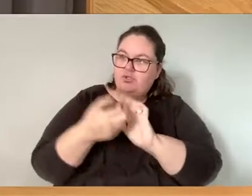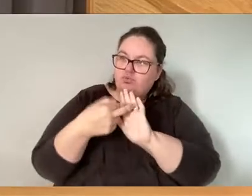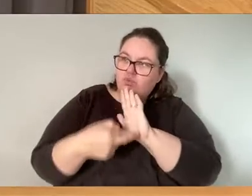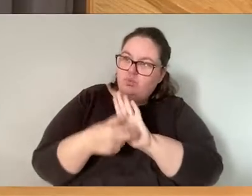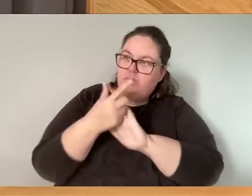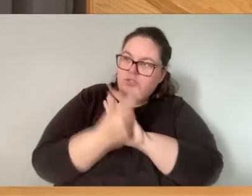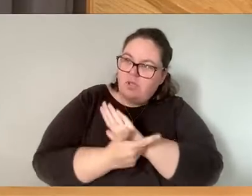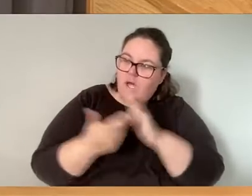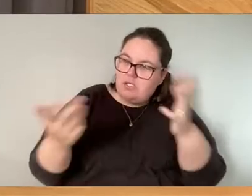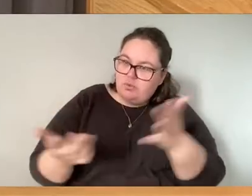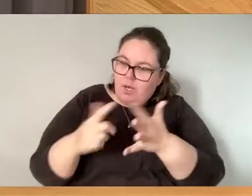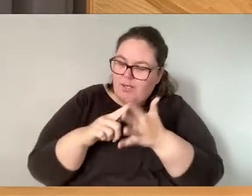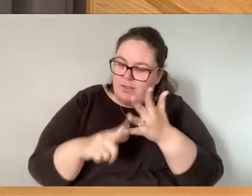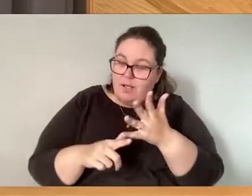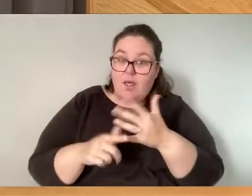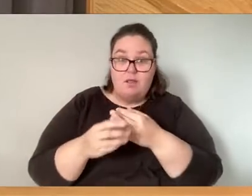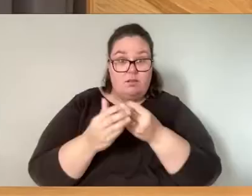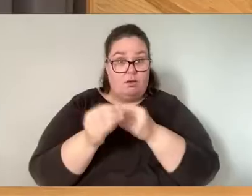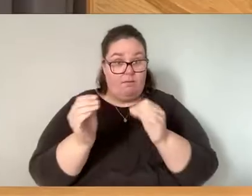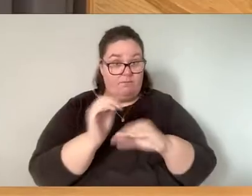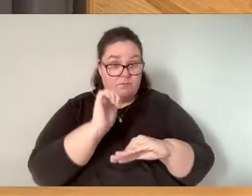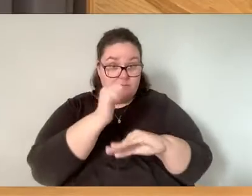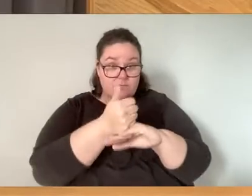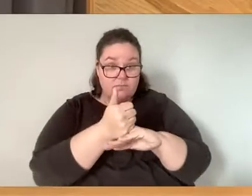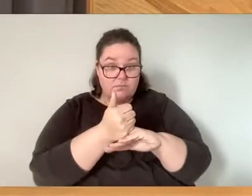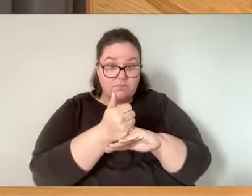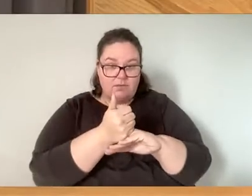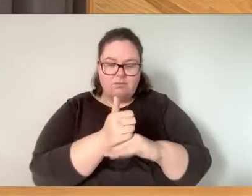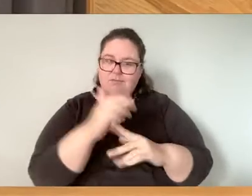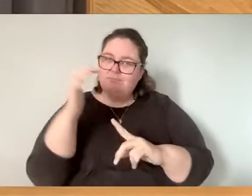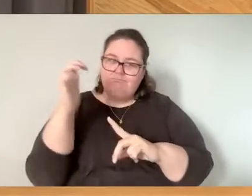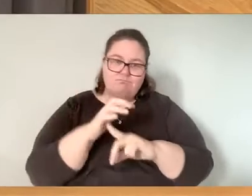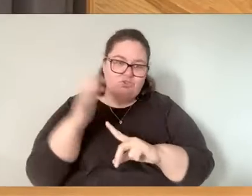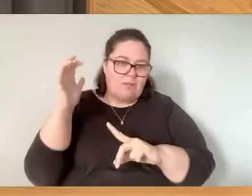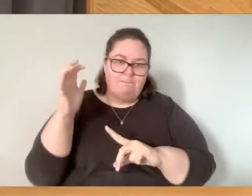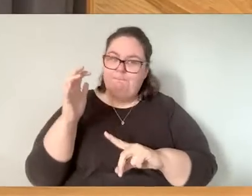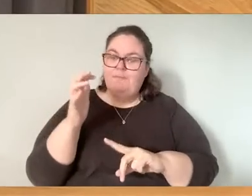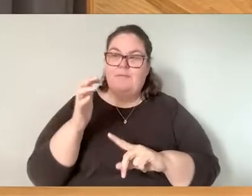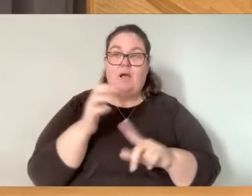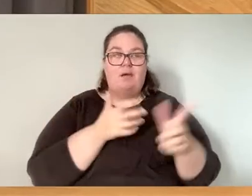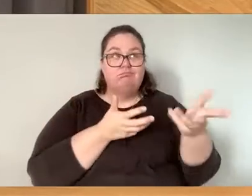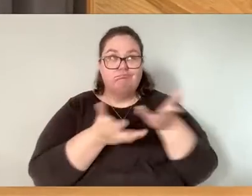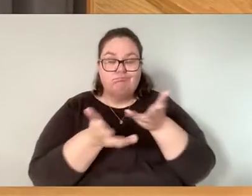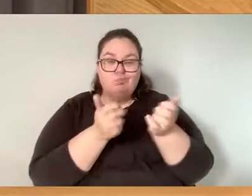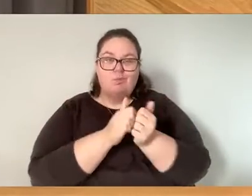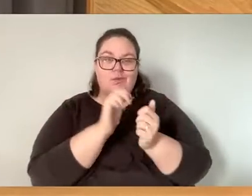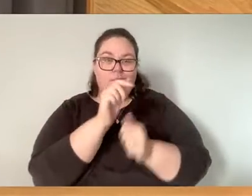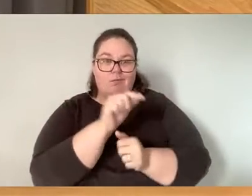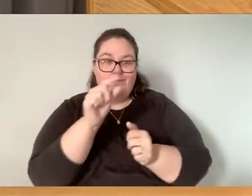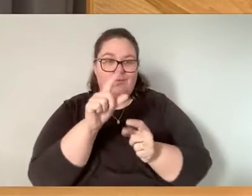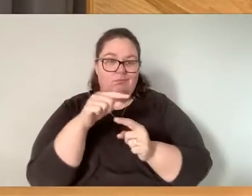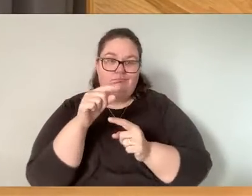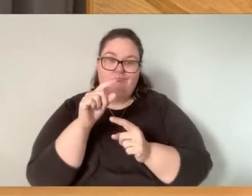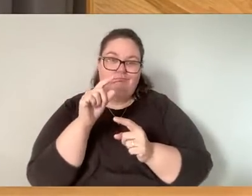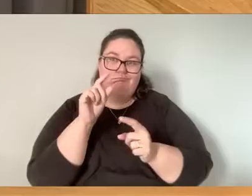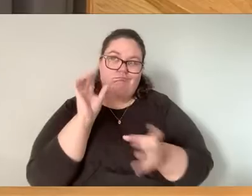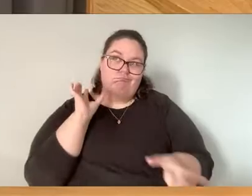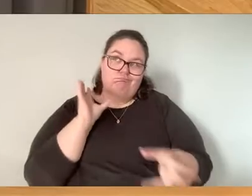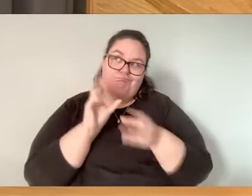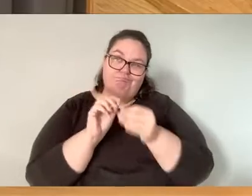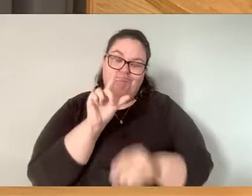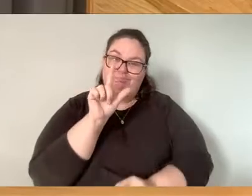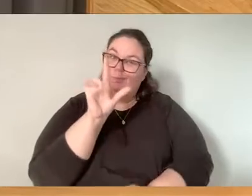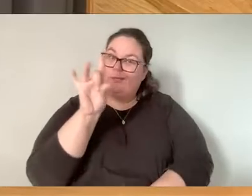the office that has been set up is best in class. I've worked with government as a community partner for 28 years, and the passion,